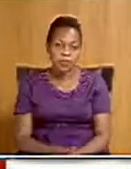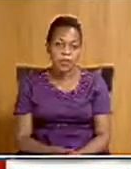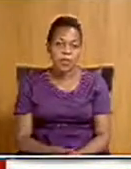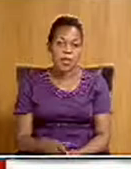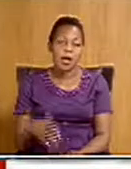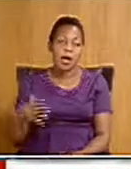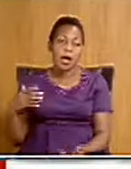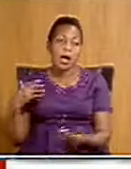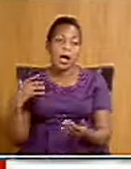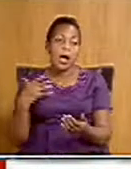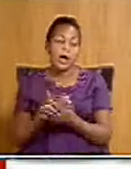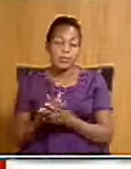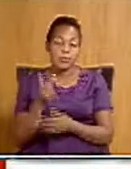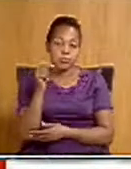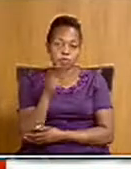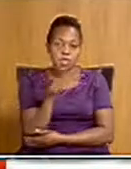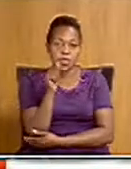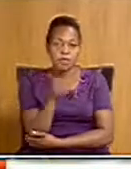Until today,